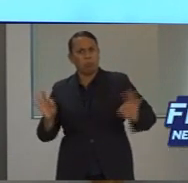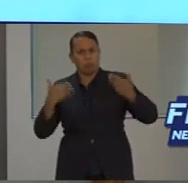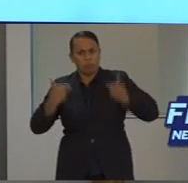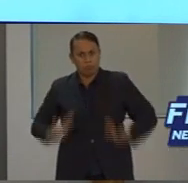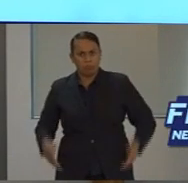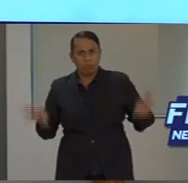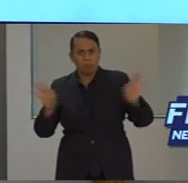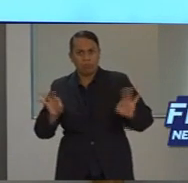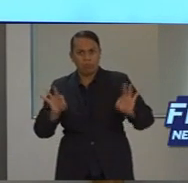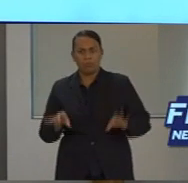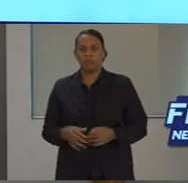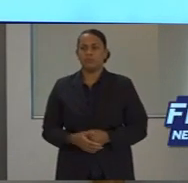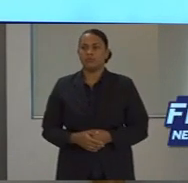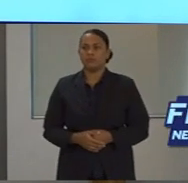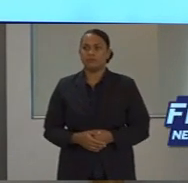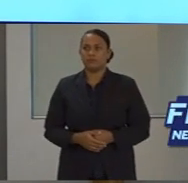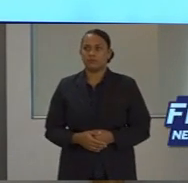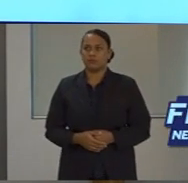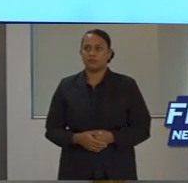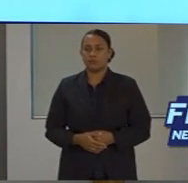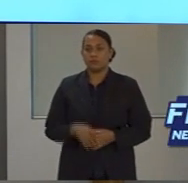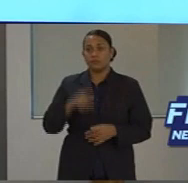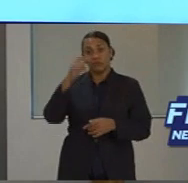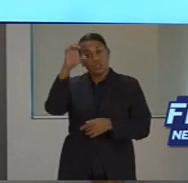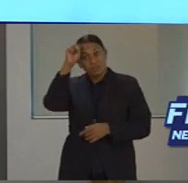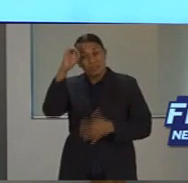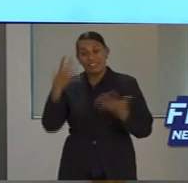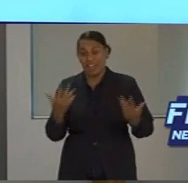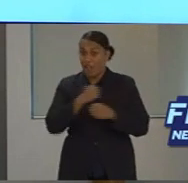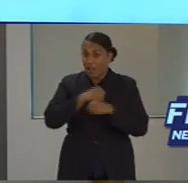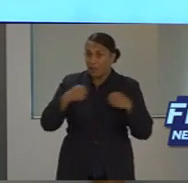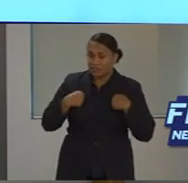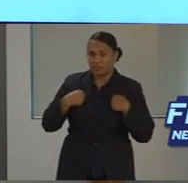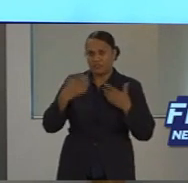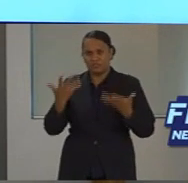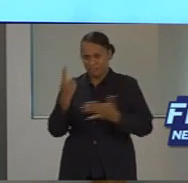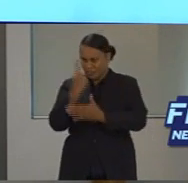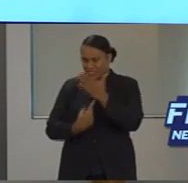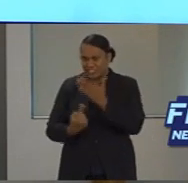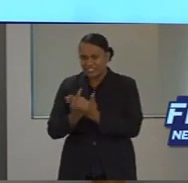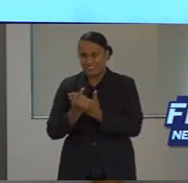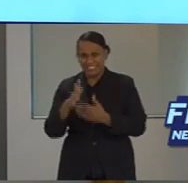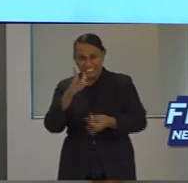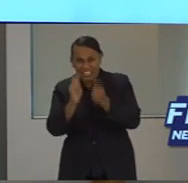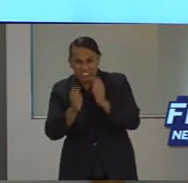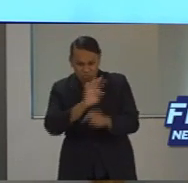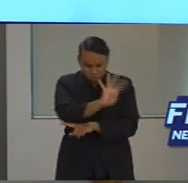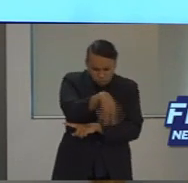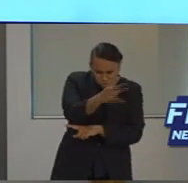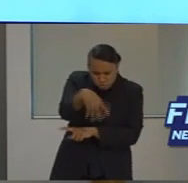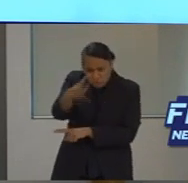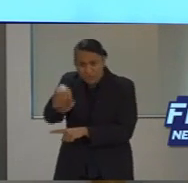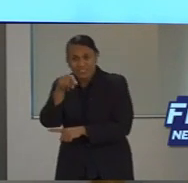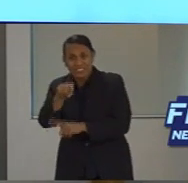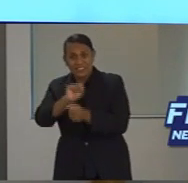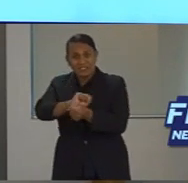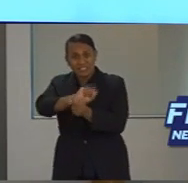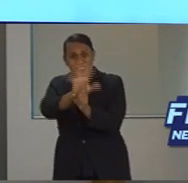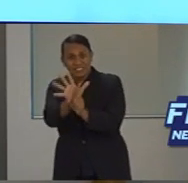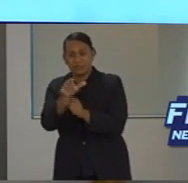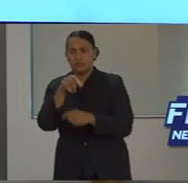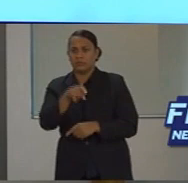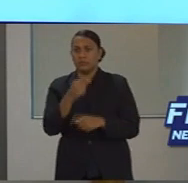will recall our original case definition for virus testing required that patients display